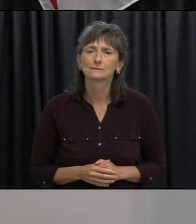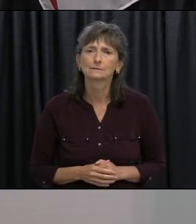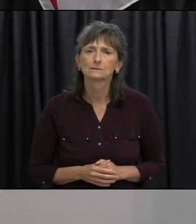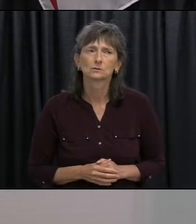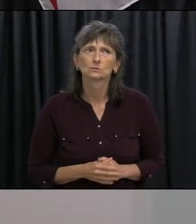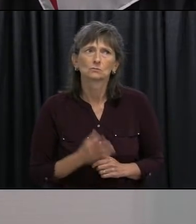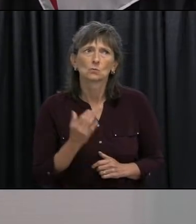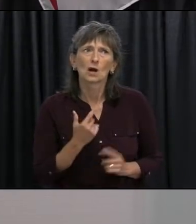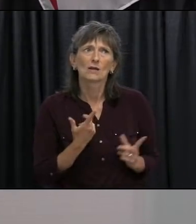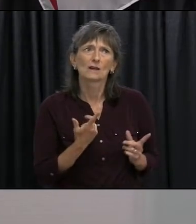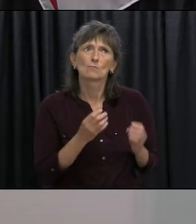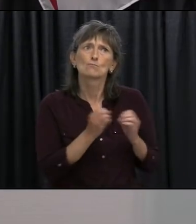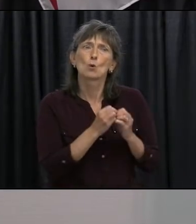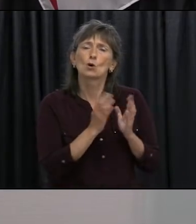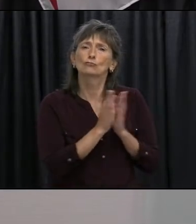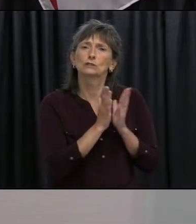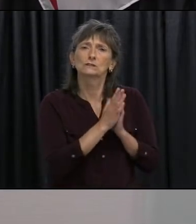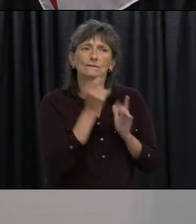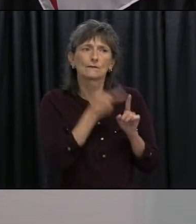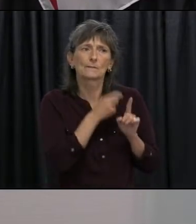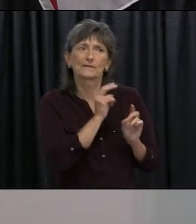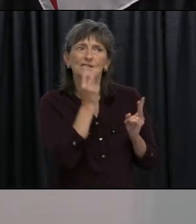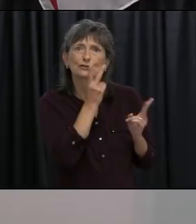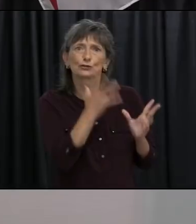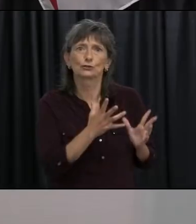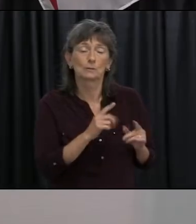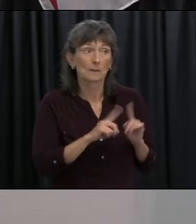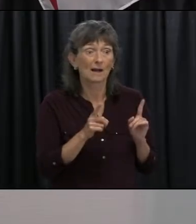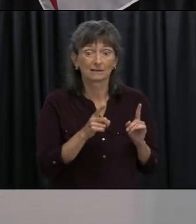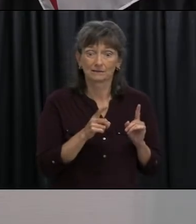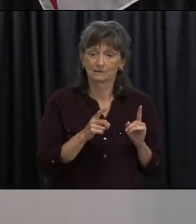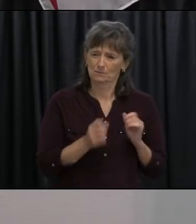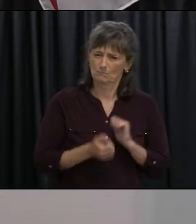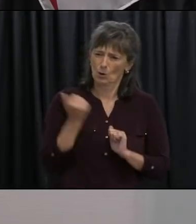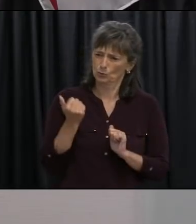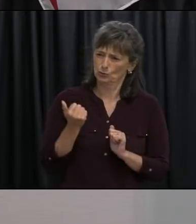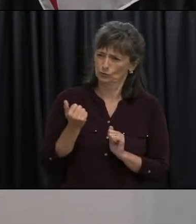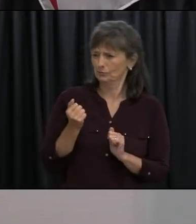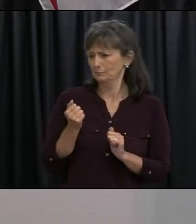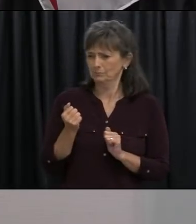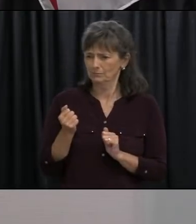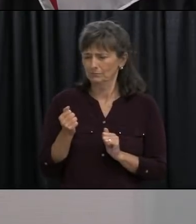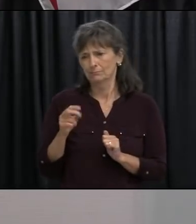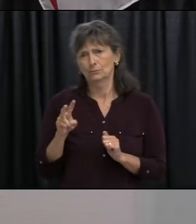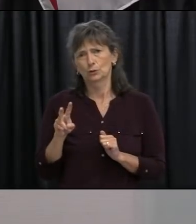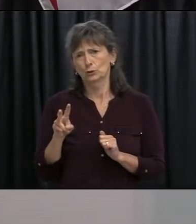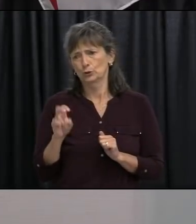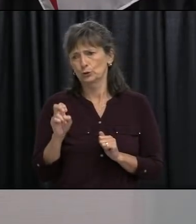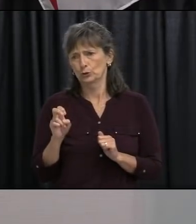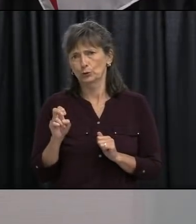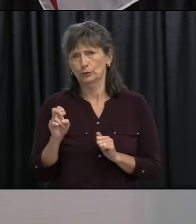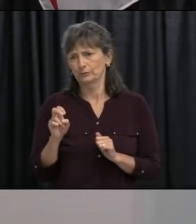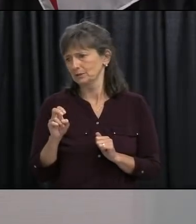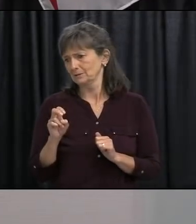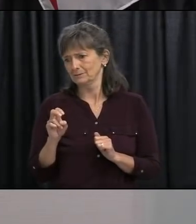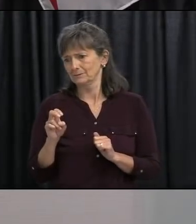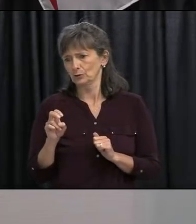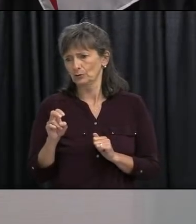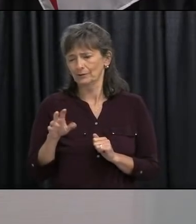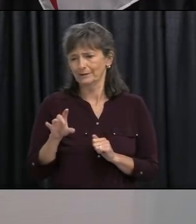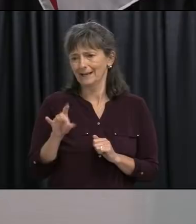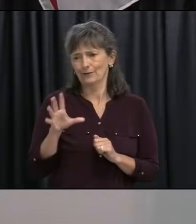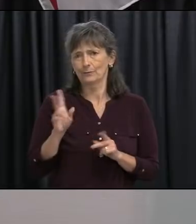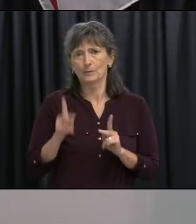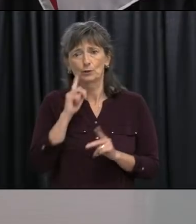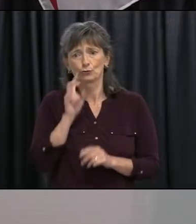any more or less of a risk than all these supposedly hundreds of people who are traveling for work or